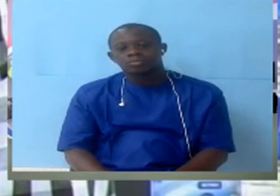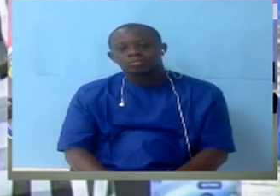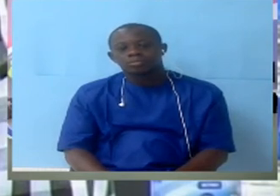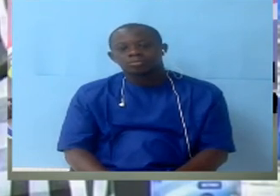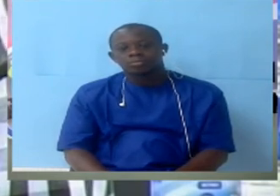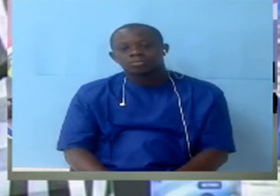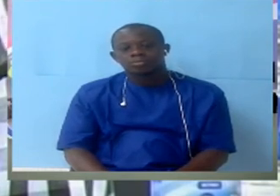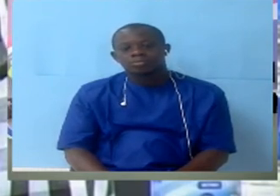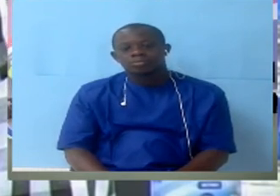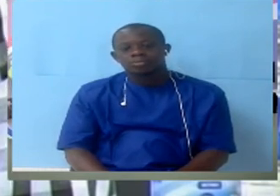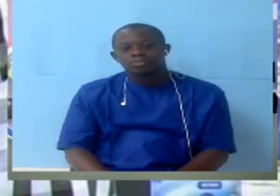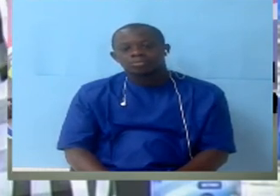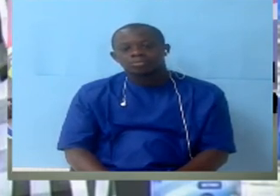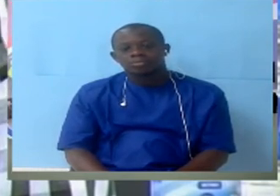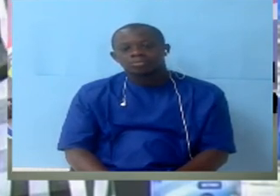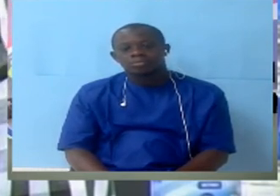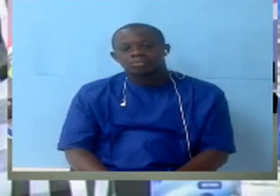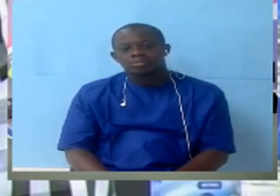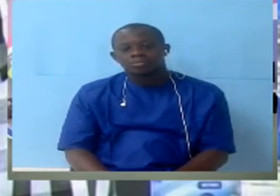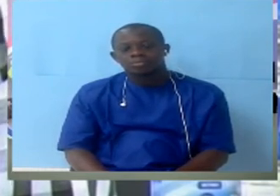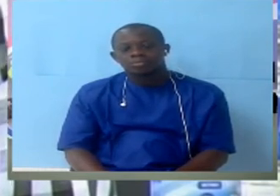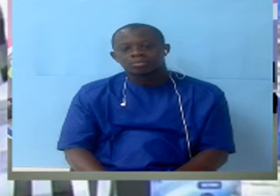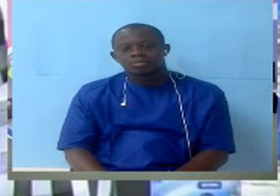sorry. The